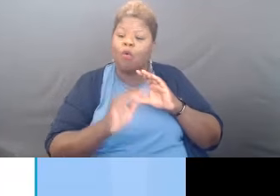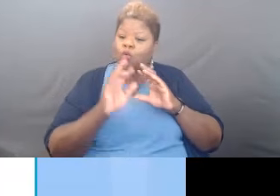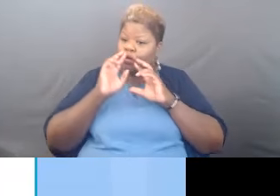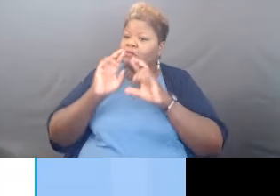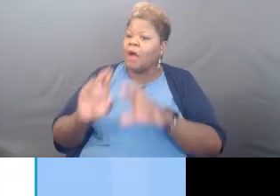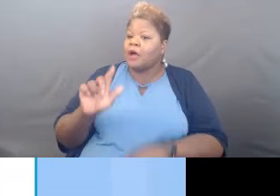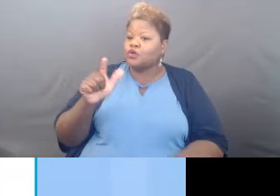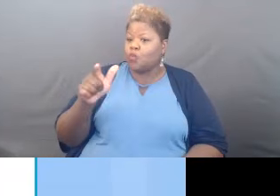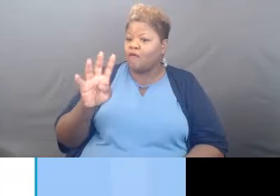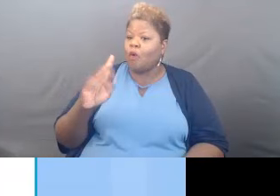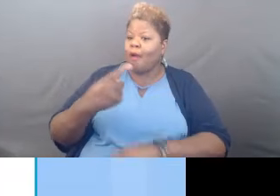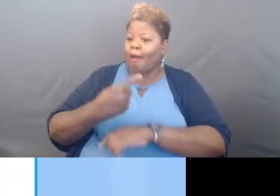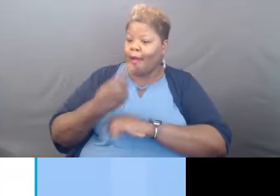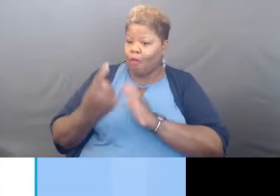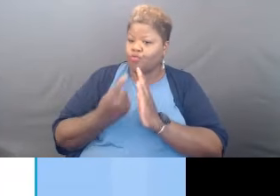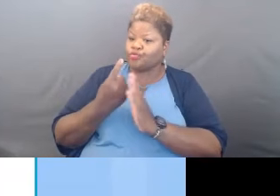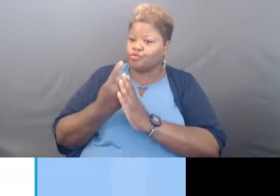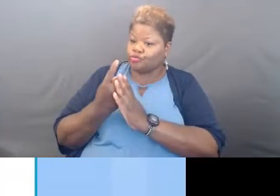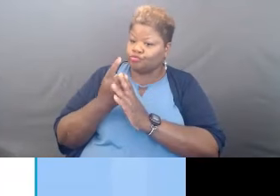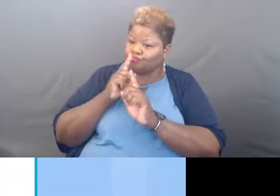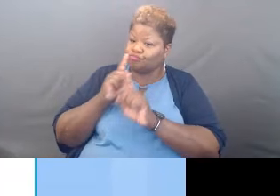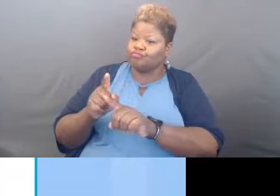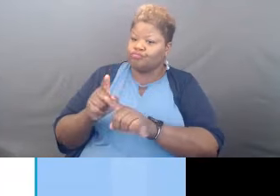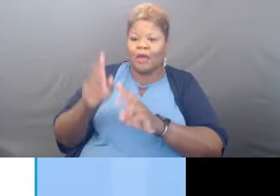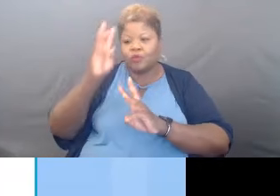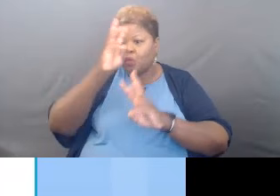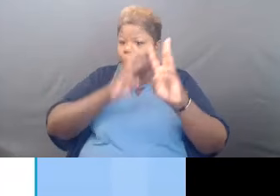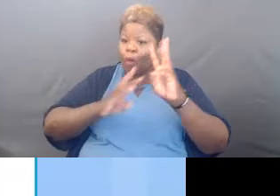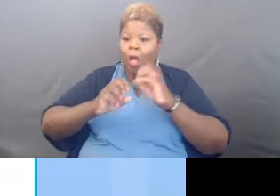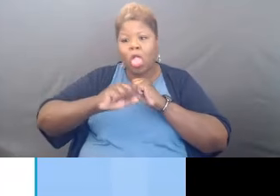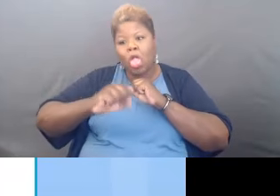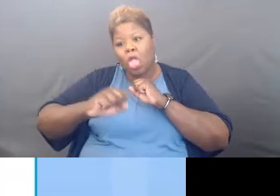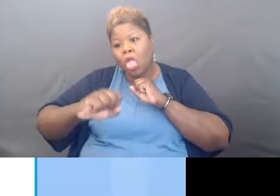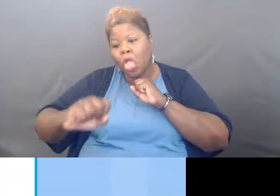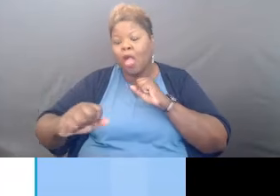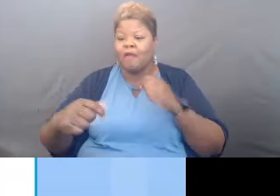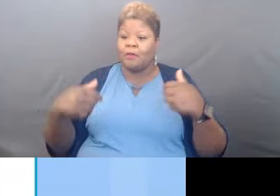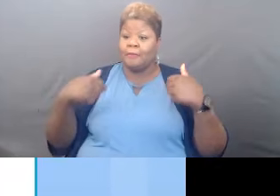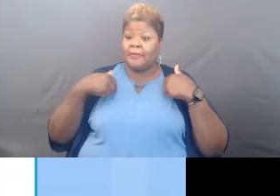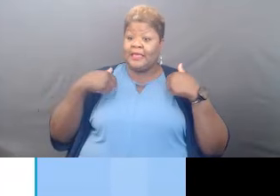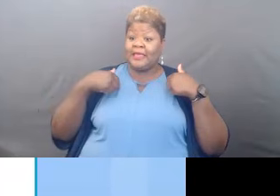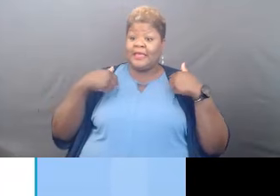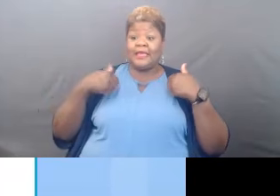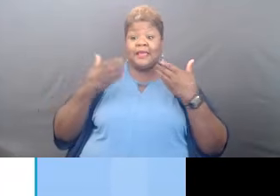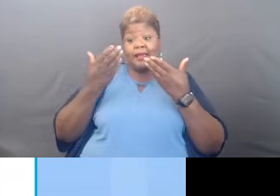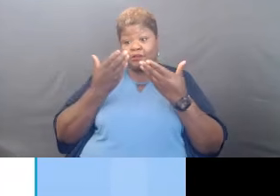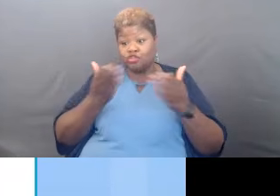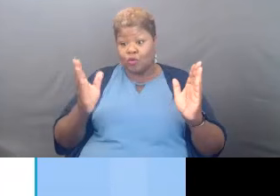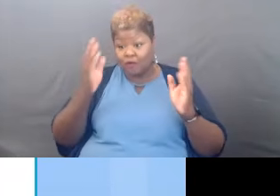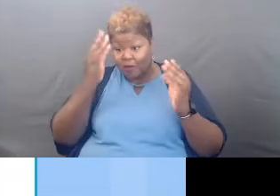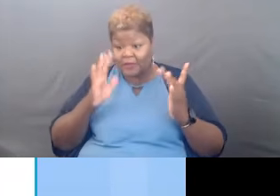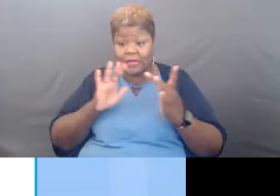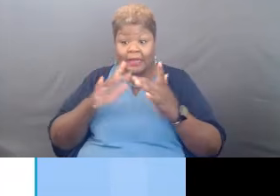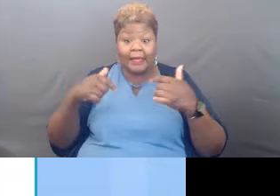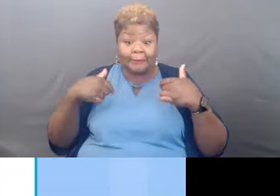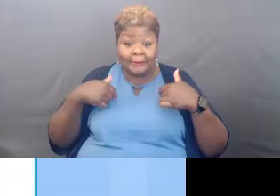within 24 hours. So you don't have to worry about that. And then for myself, general information, how to reach me, whether you